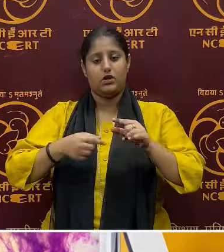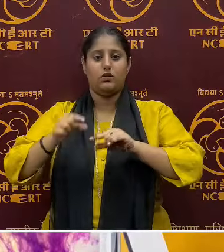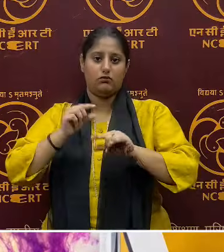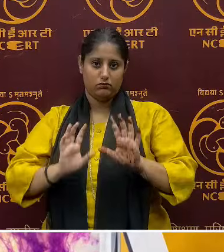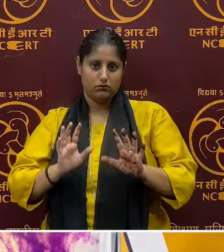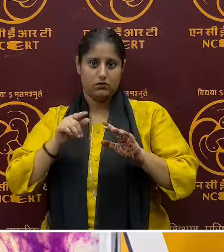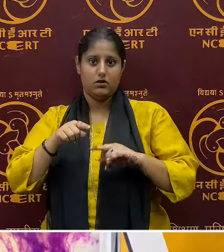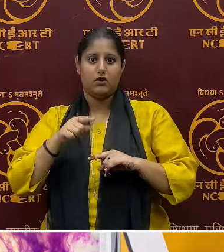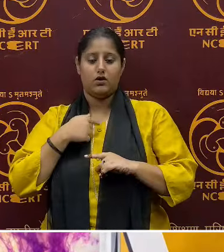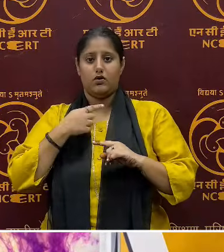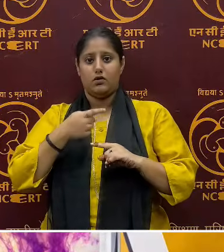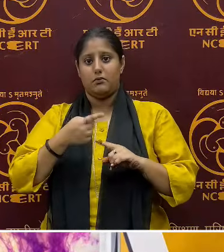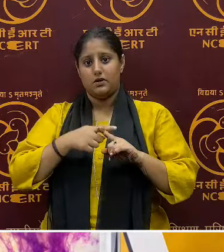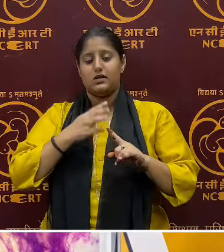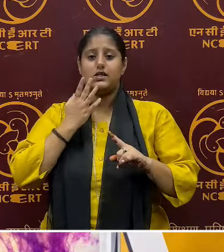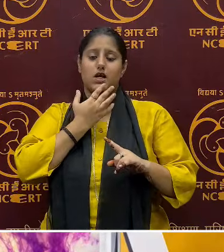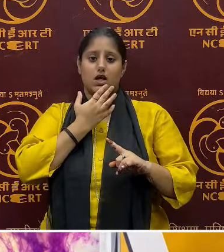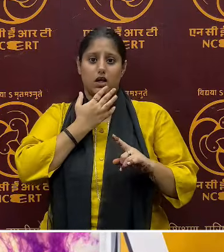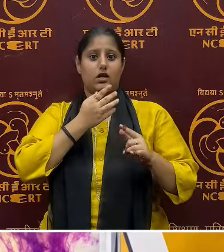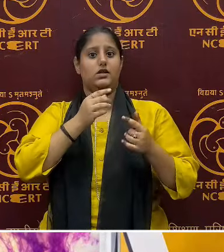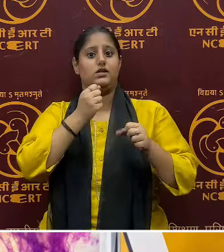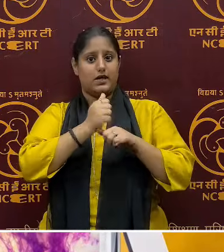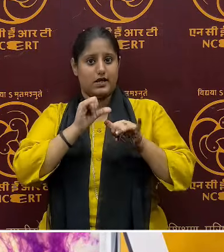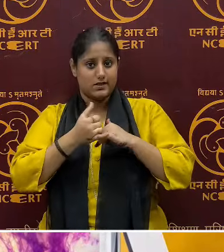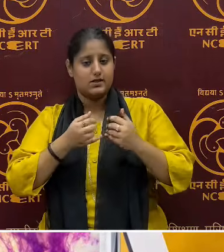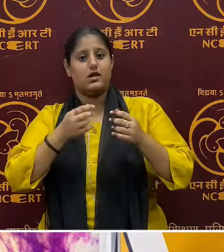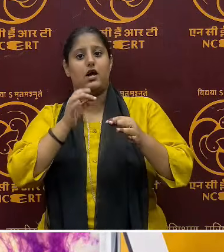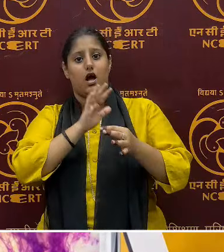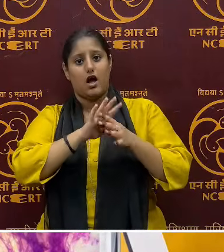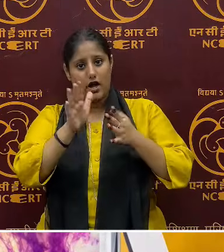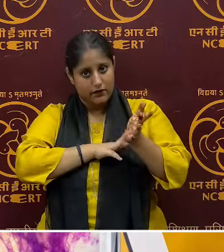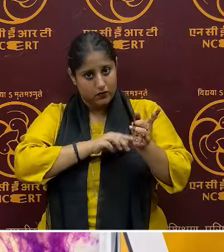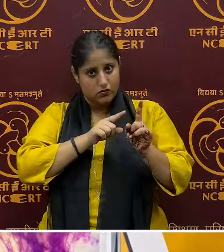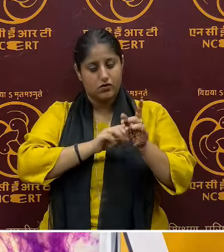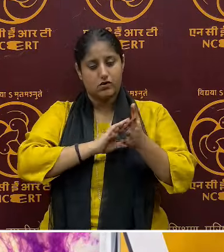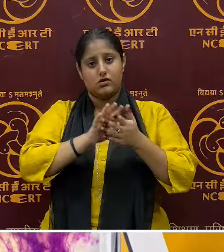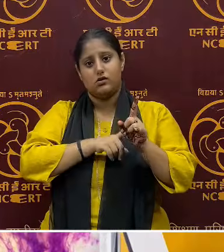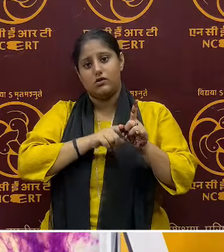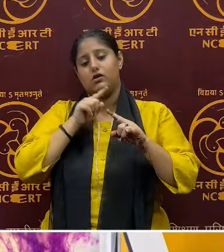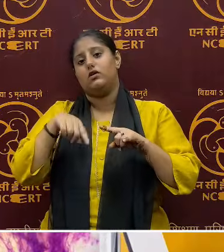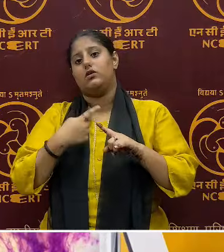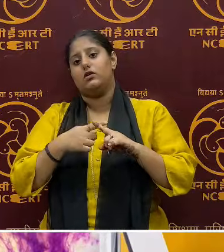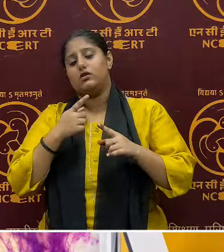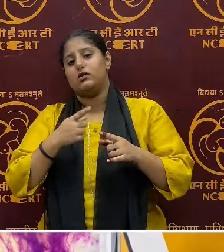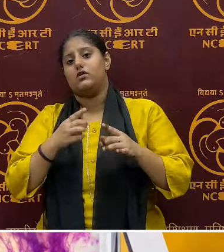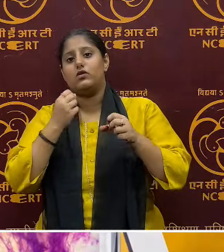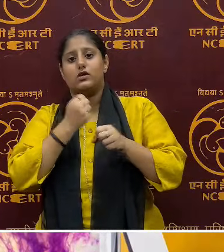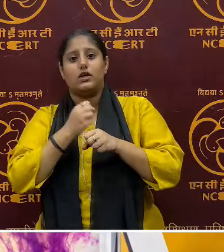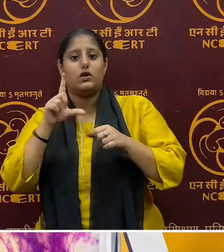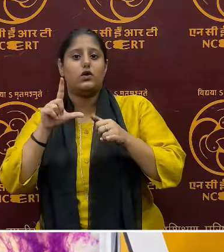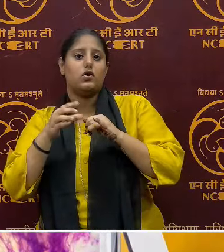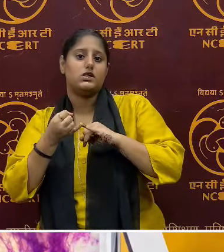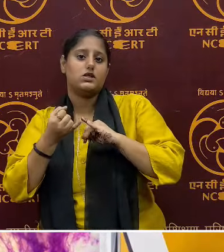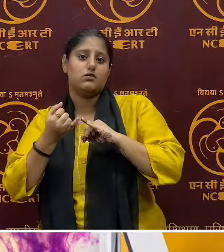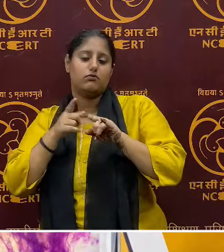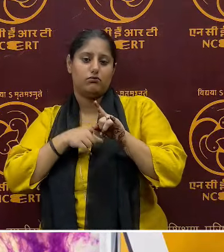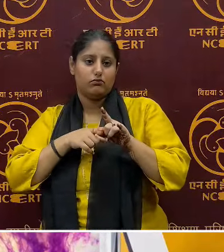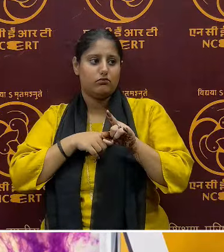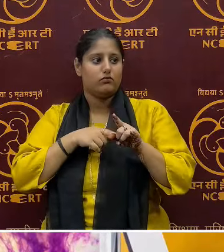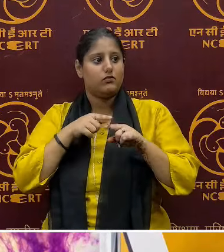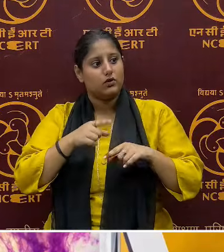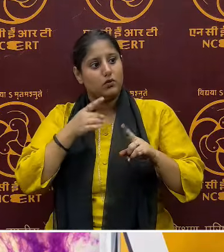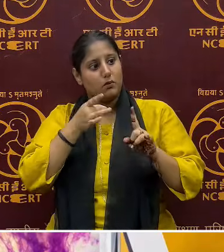and they range from colorless gases such as hydrogen to glossy and have high melting point solids. So